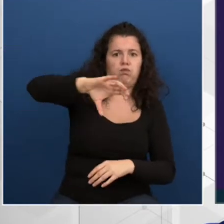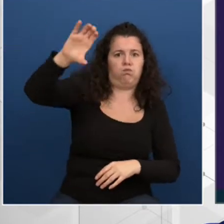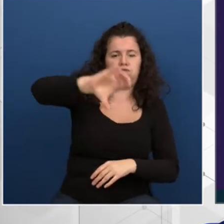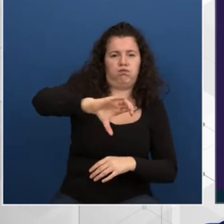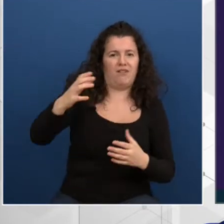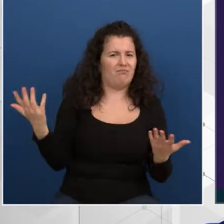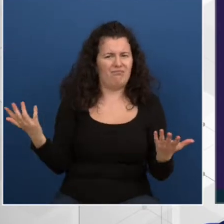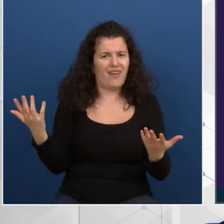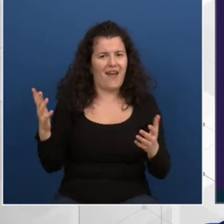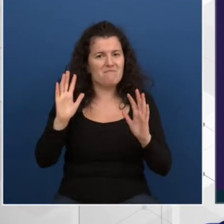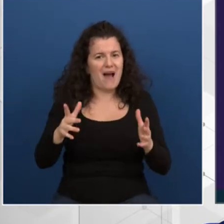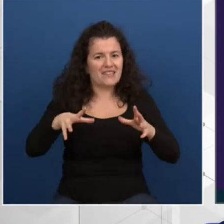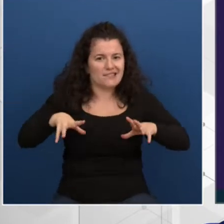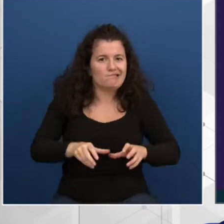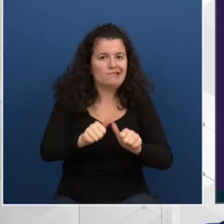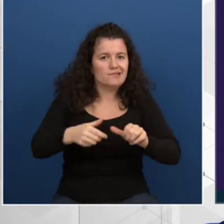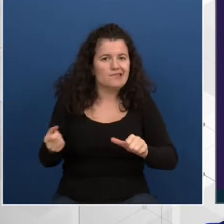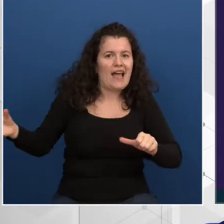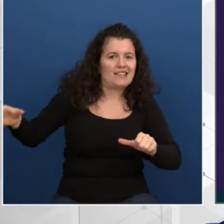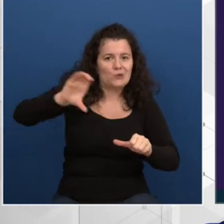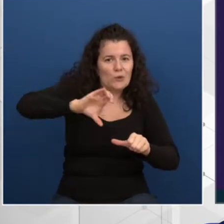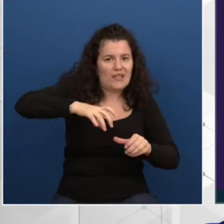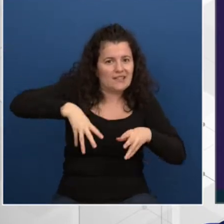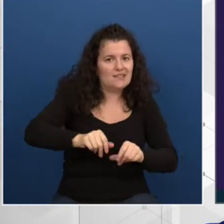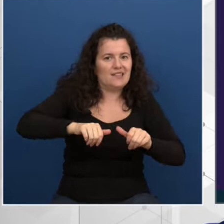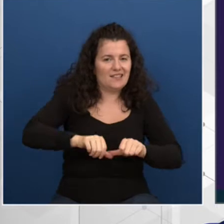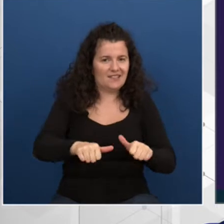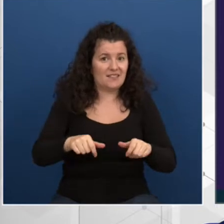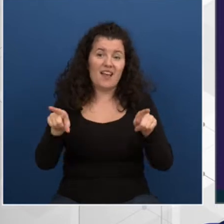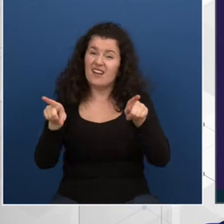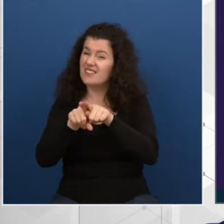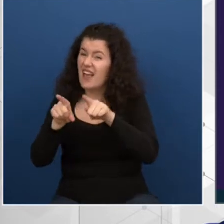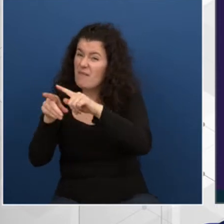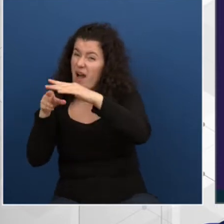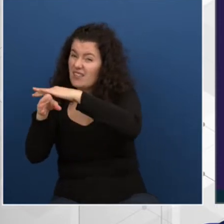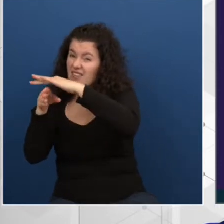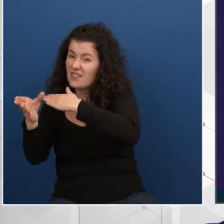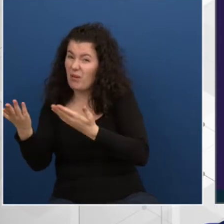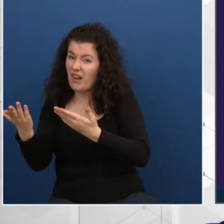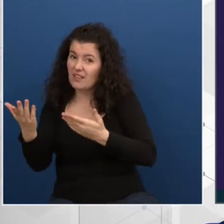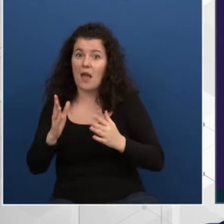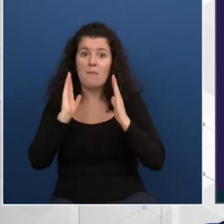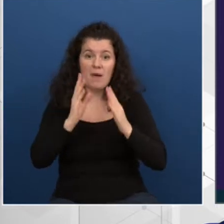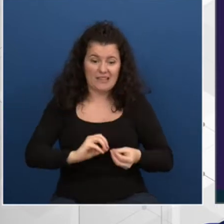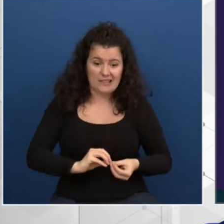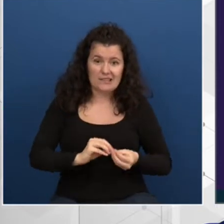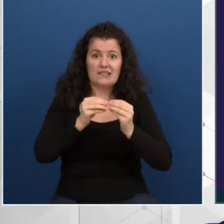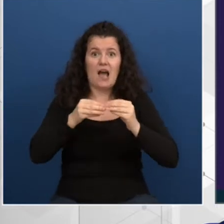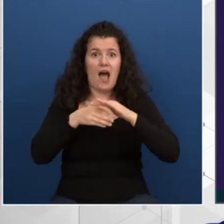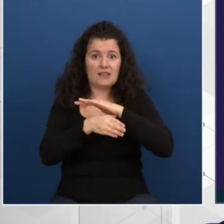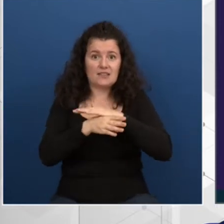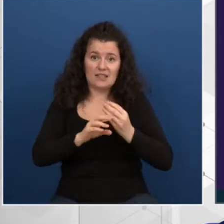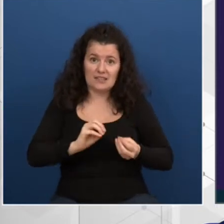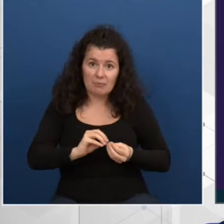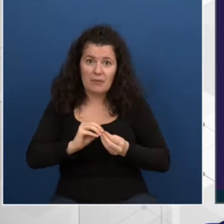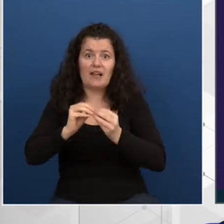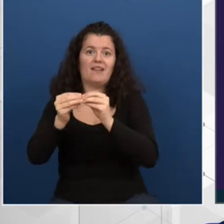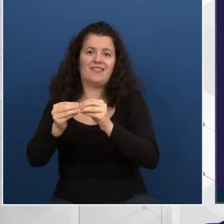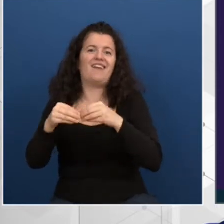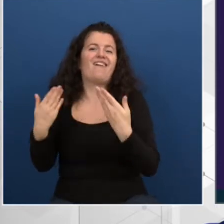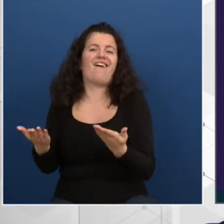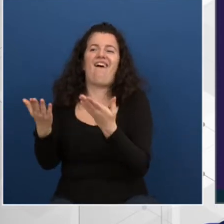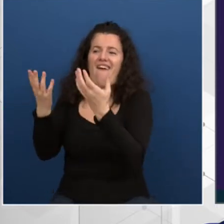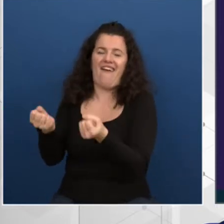and we want to know if we need to make any accessibility changes. What's our first move? Okay, so if I were a developer for this